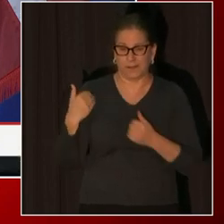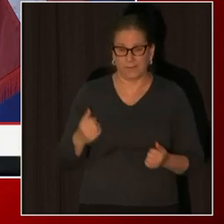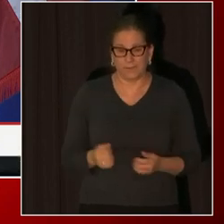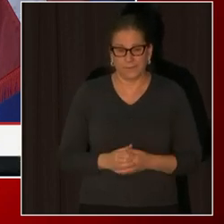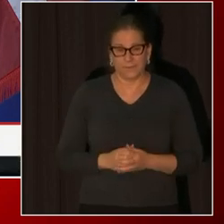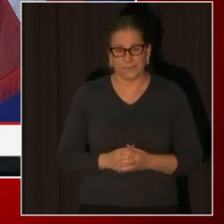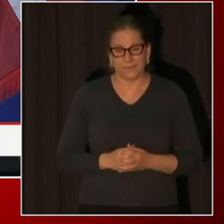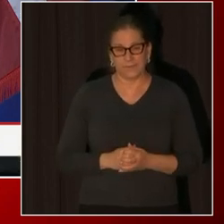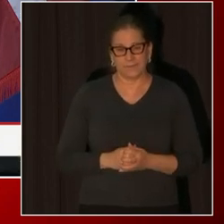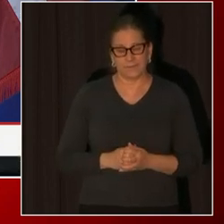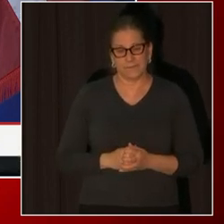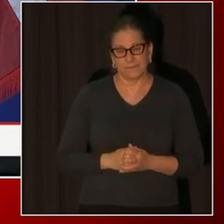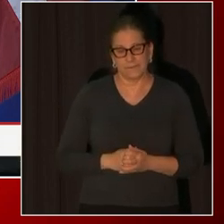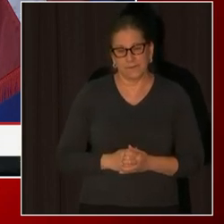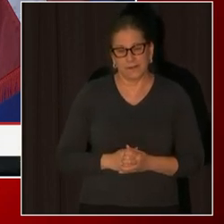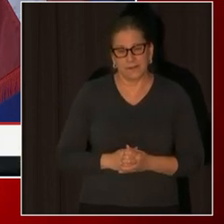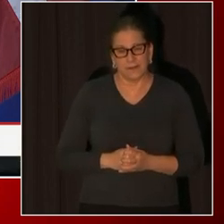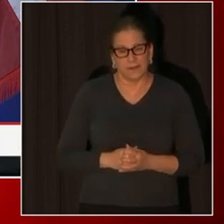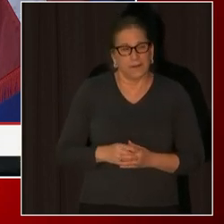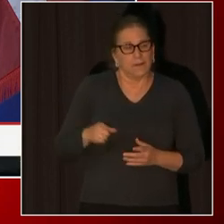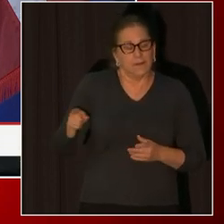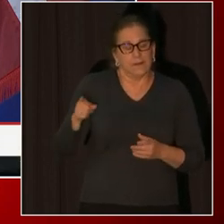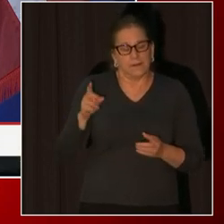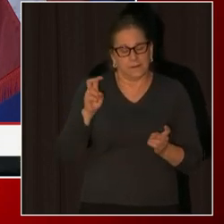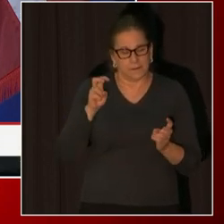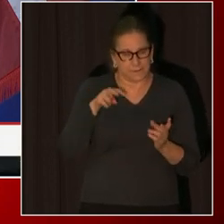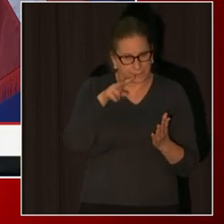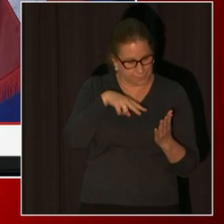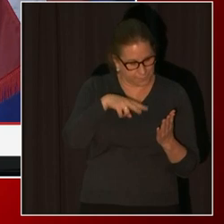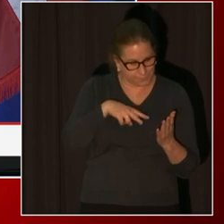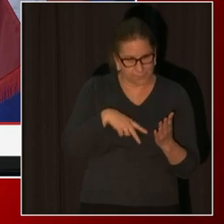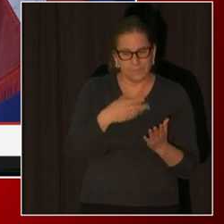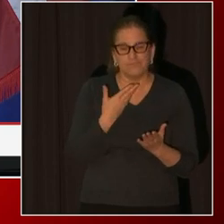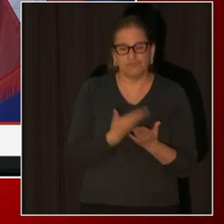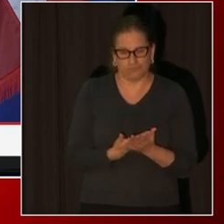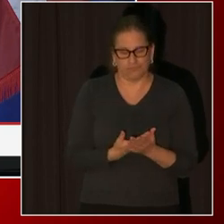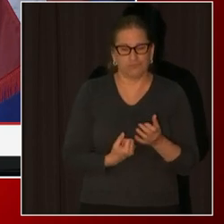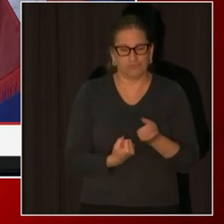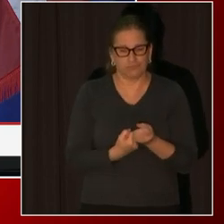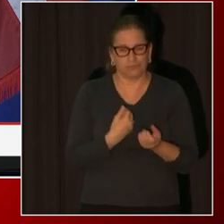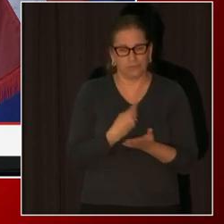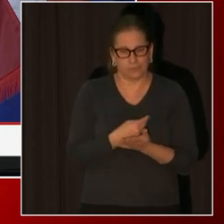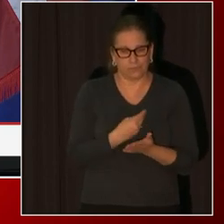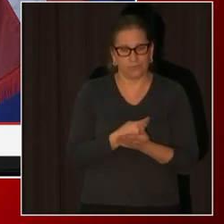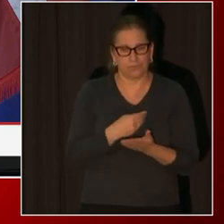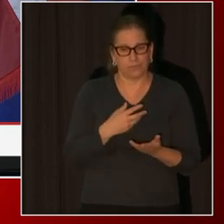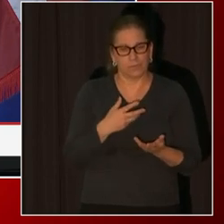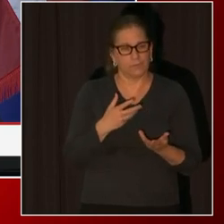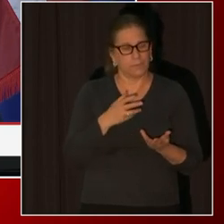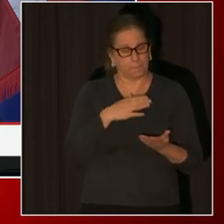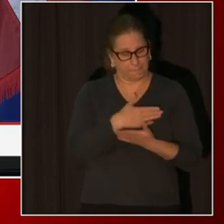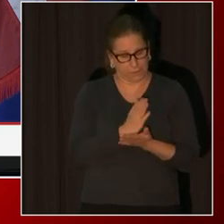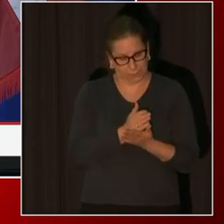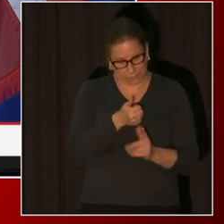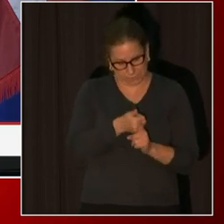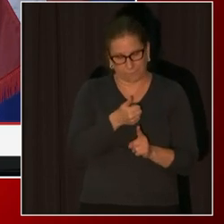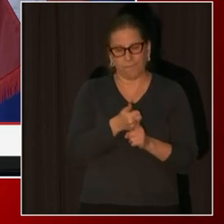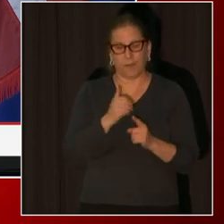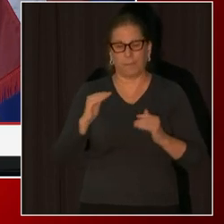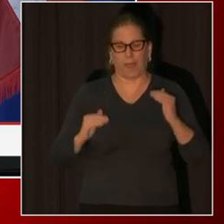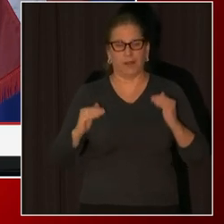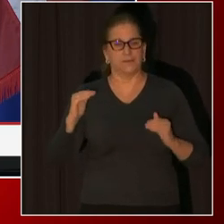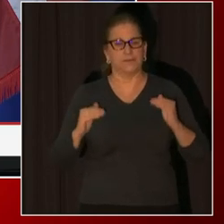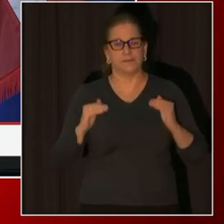and certifying that the budget is balanced. I want to thank Jeff and his team for the work that they have done with